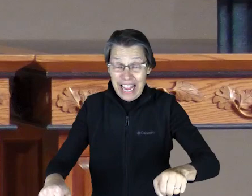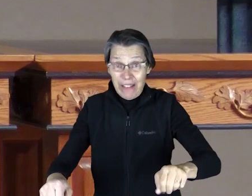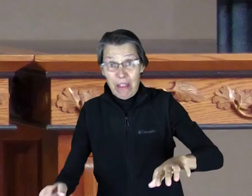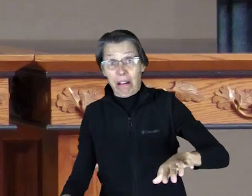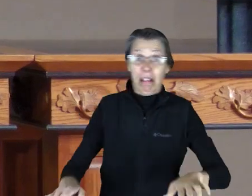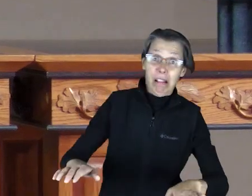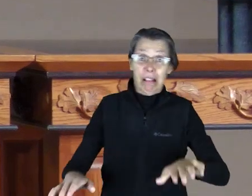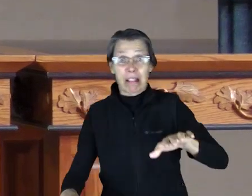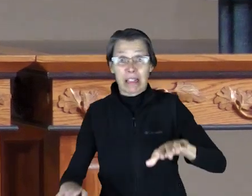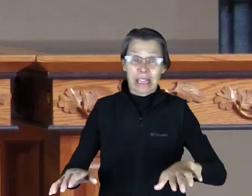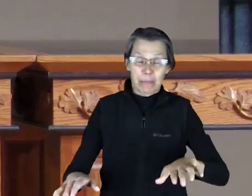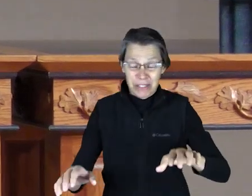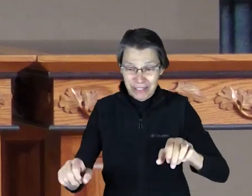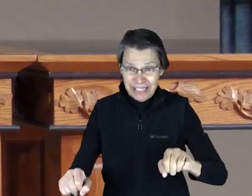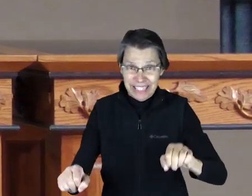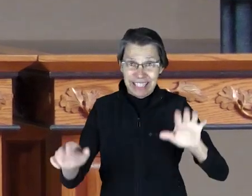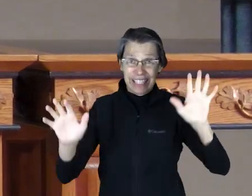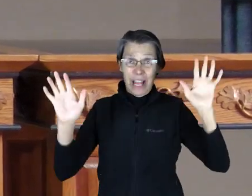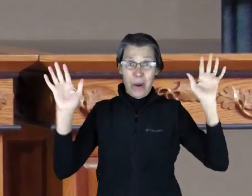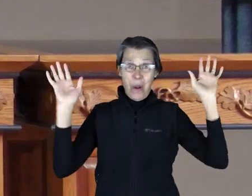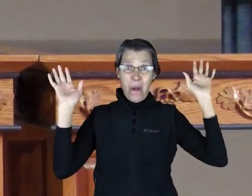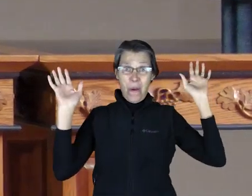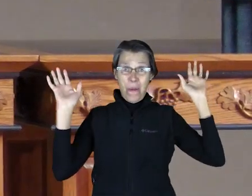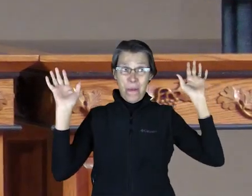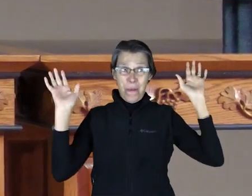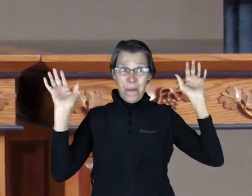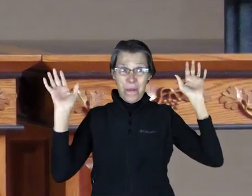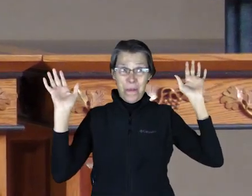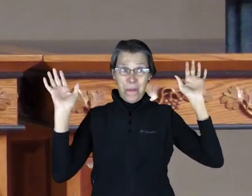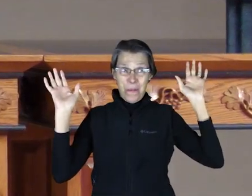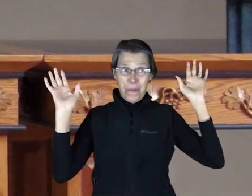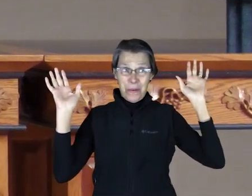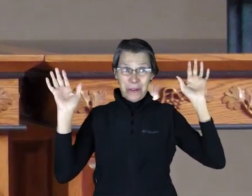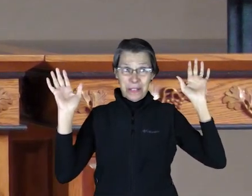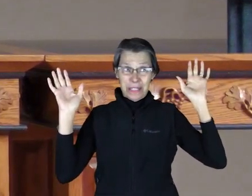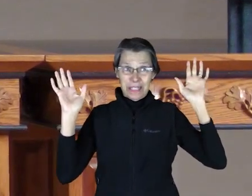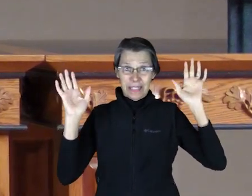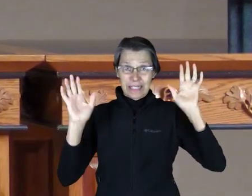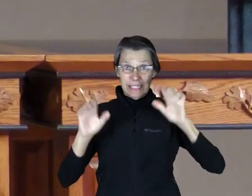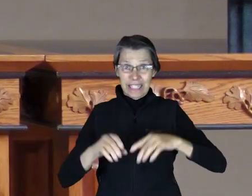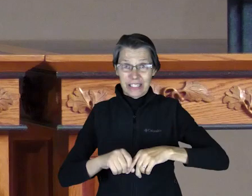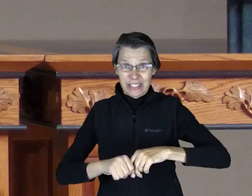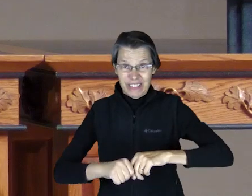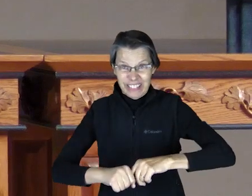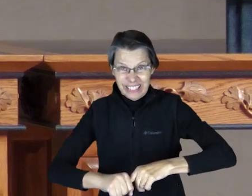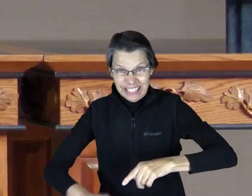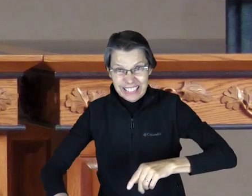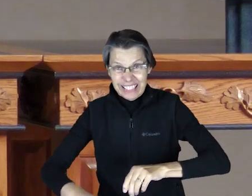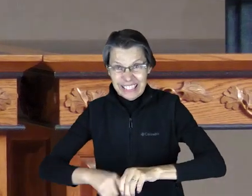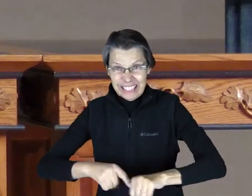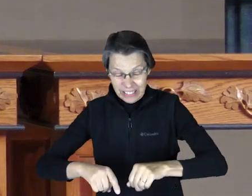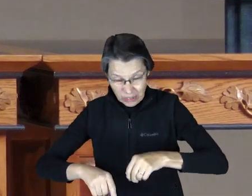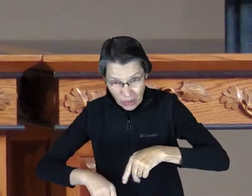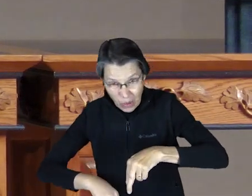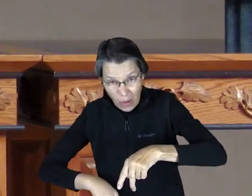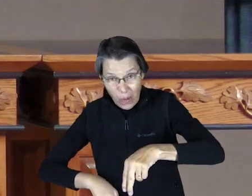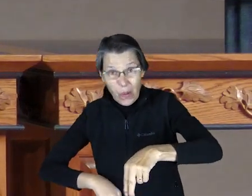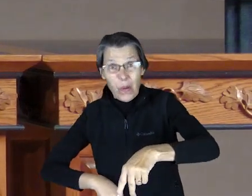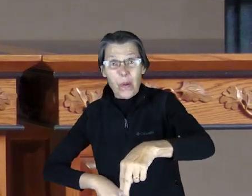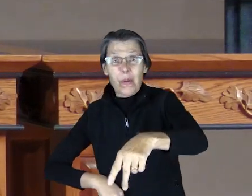wobbly, but you have to pry their fingers from around your index finger and let them